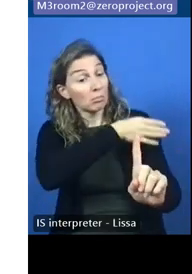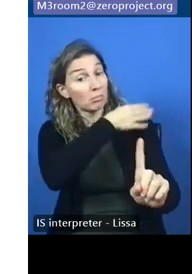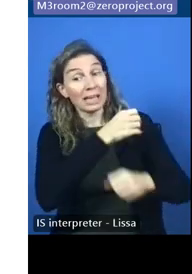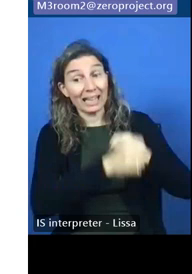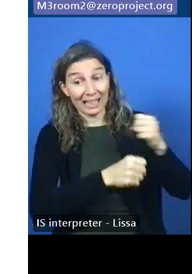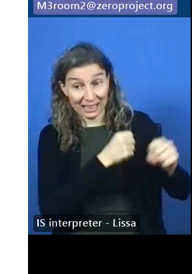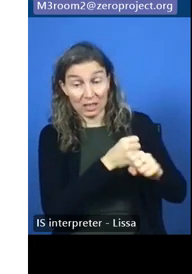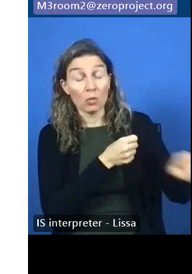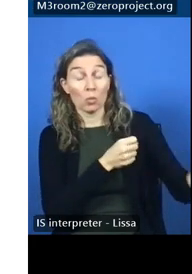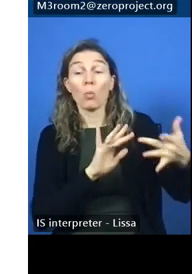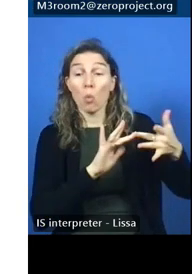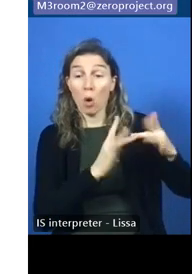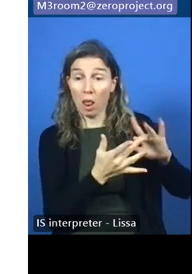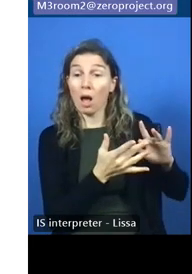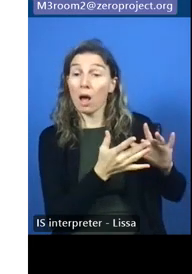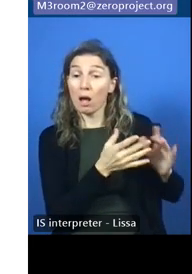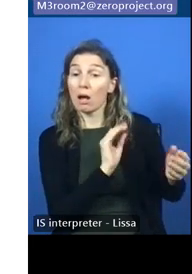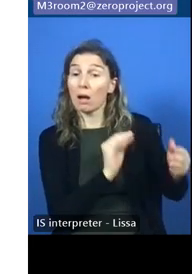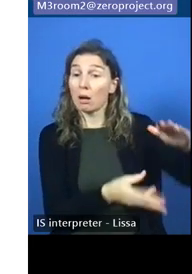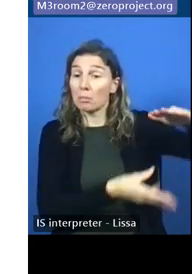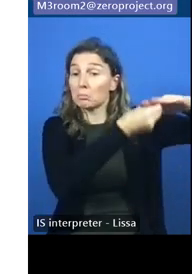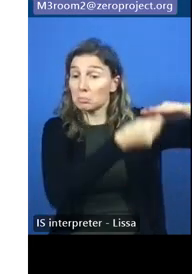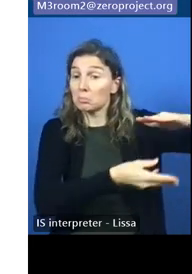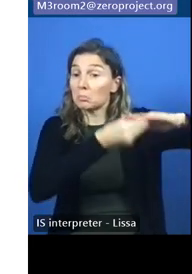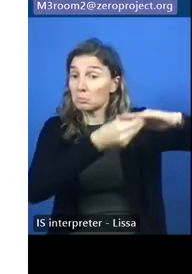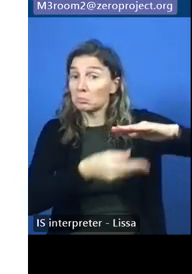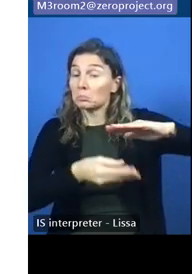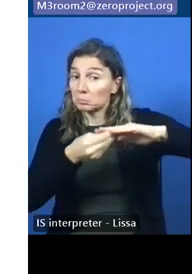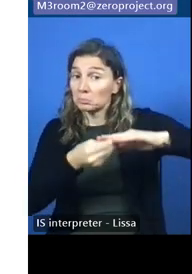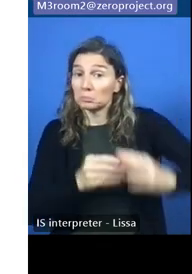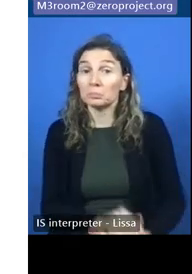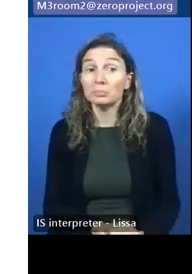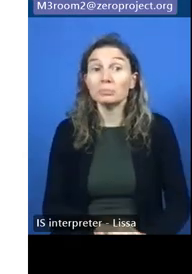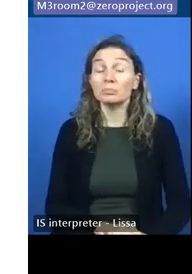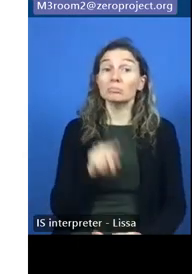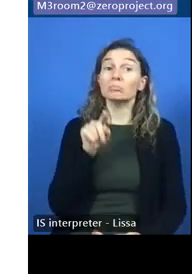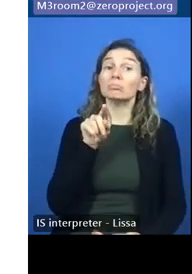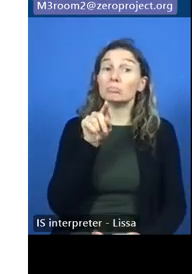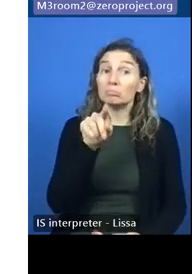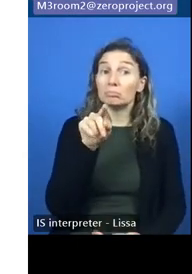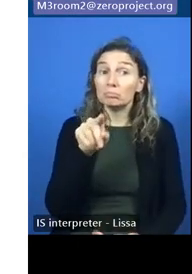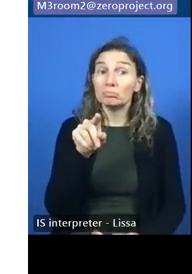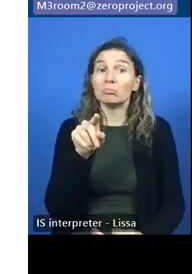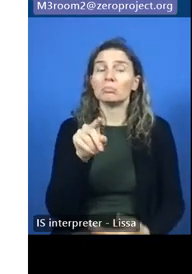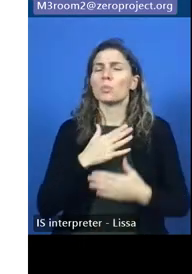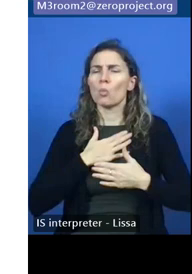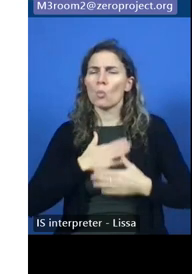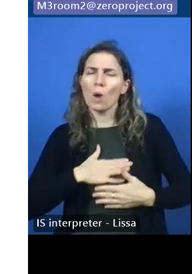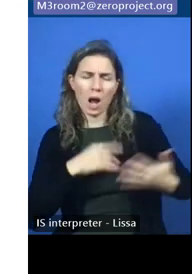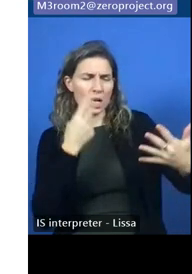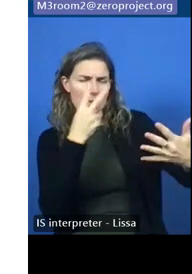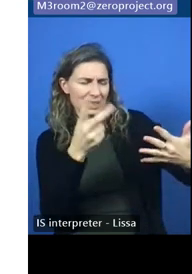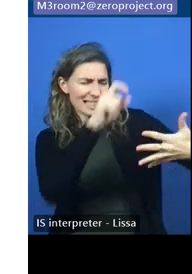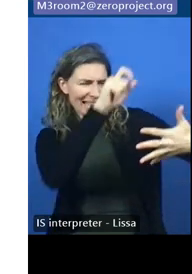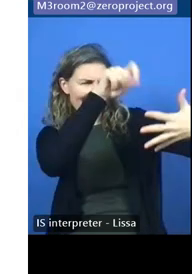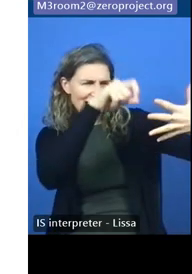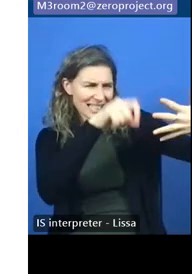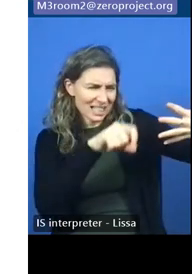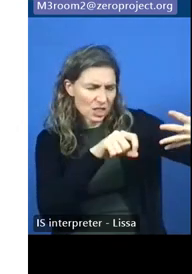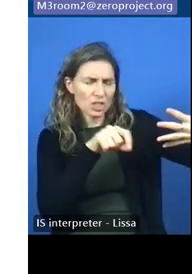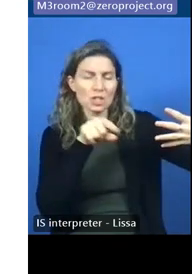online. The InDashboard makes it easier to access information on the indicators used to measure human